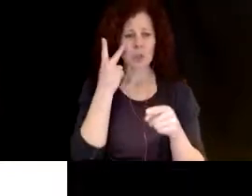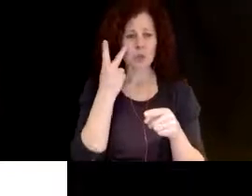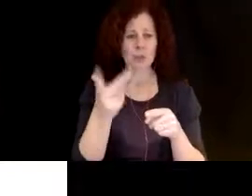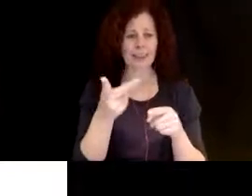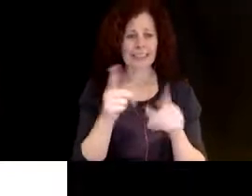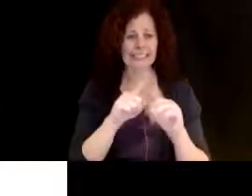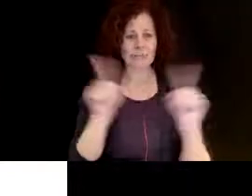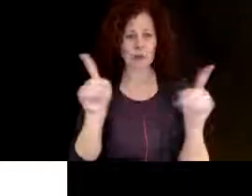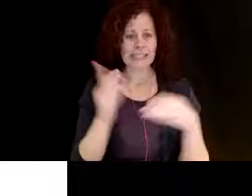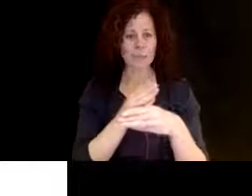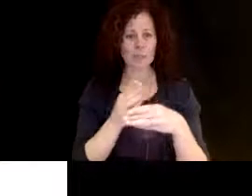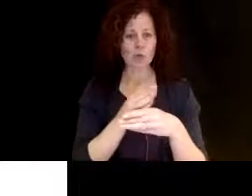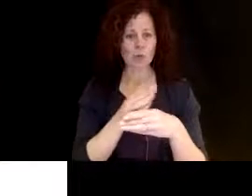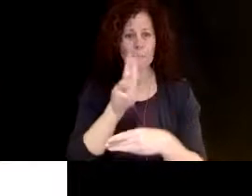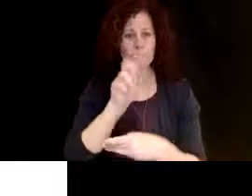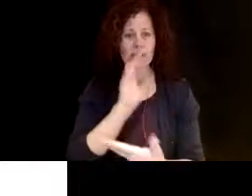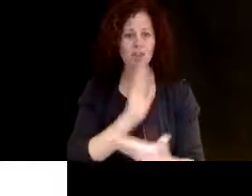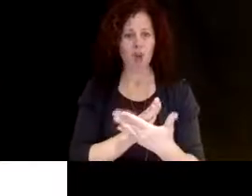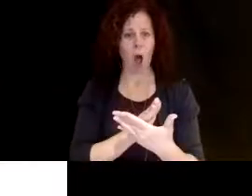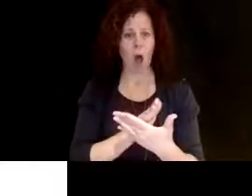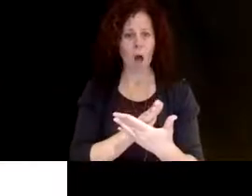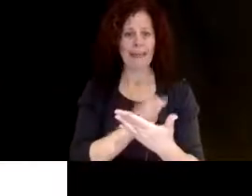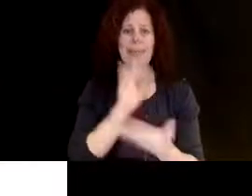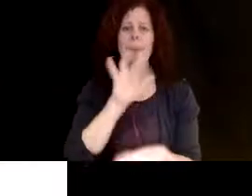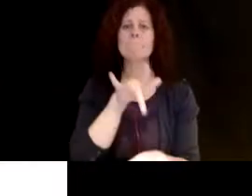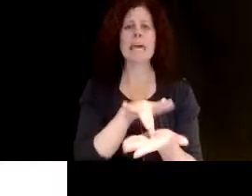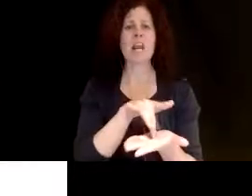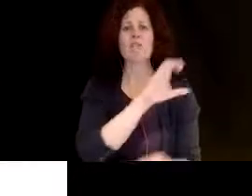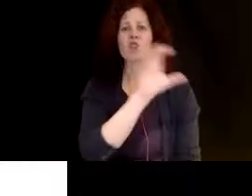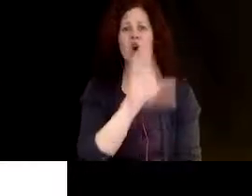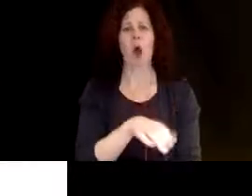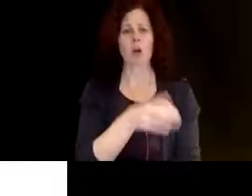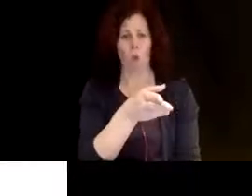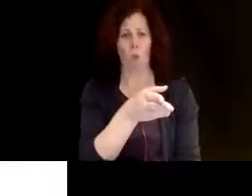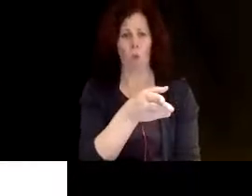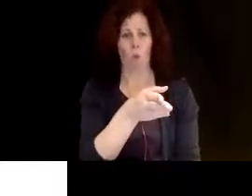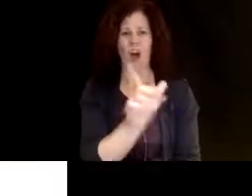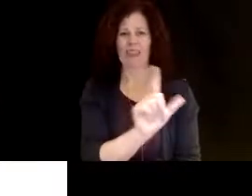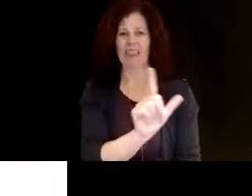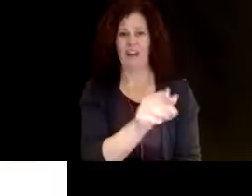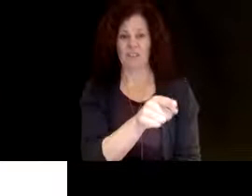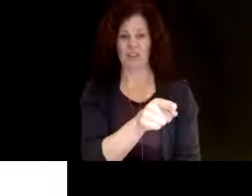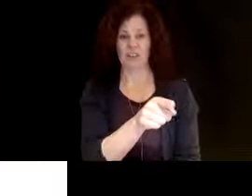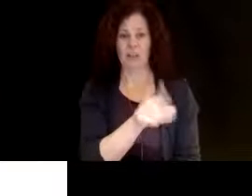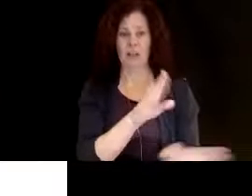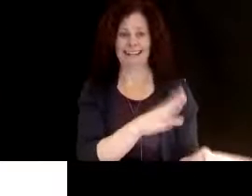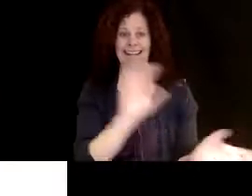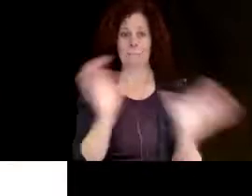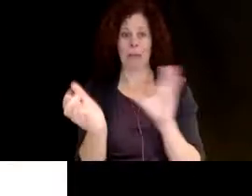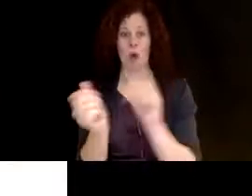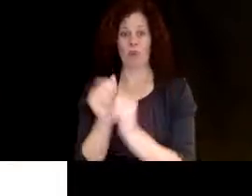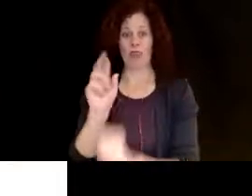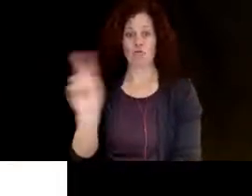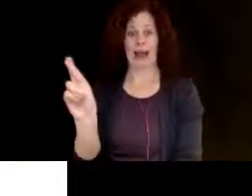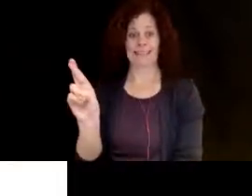downtown Chicago on the left, which has great multimodal infrastructure. But then the photo on the right is a